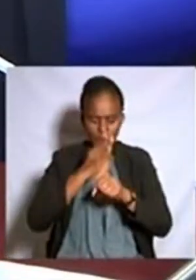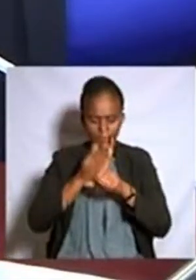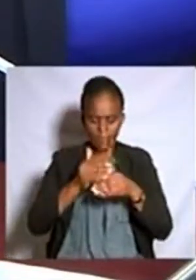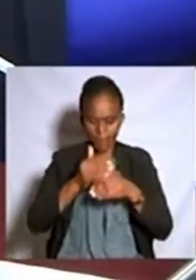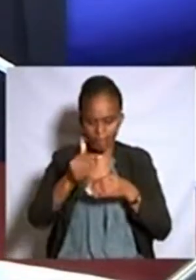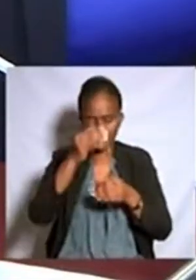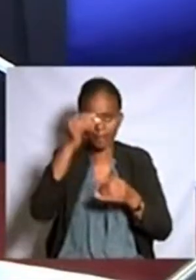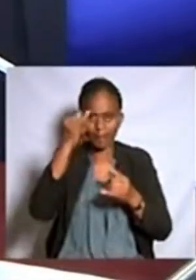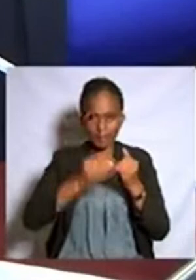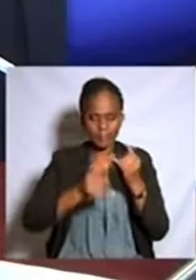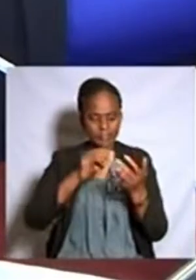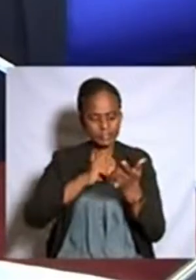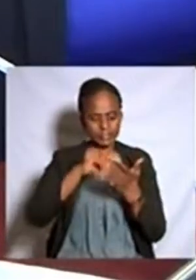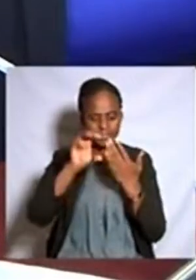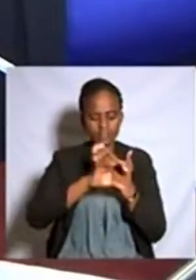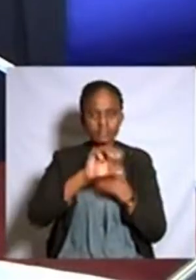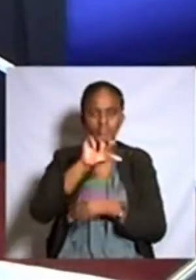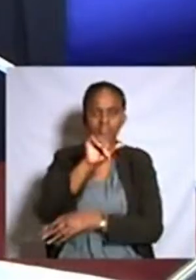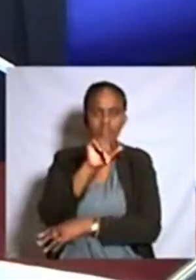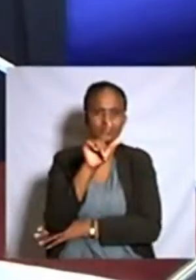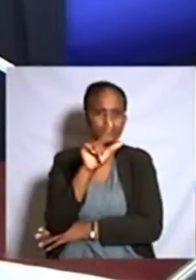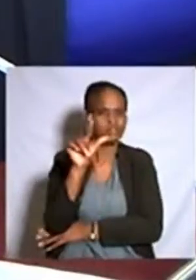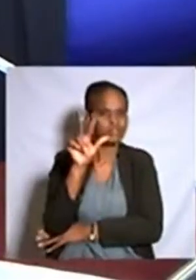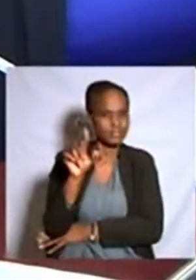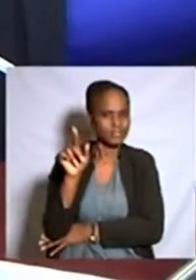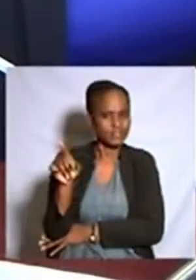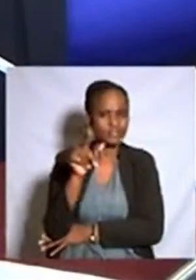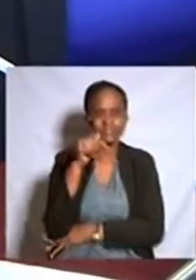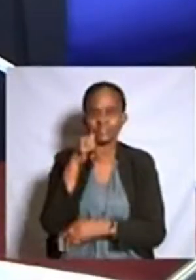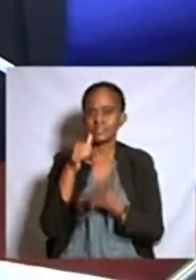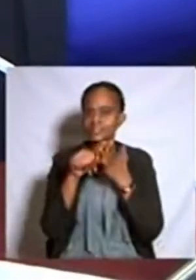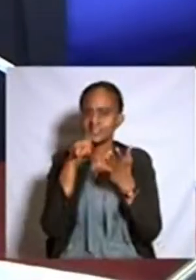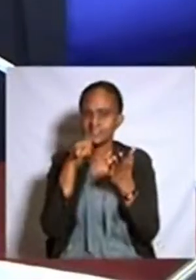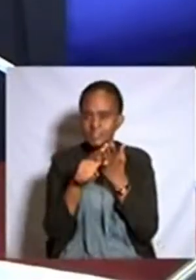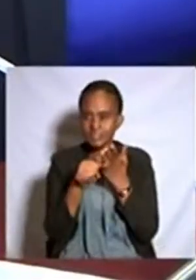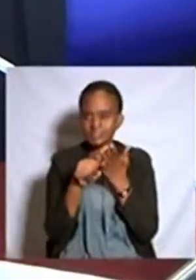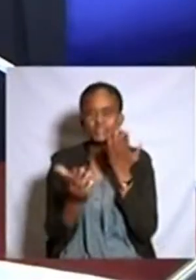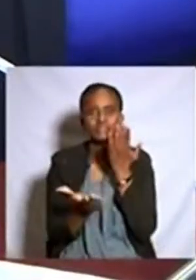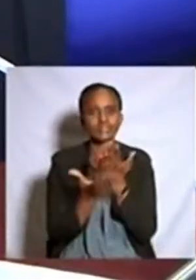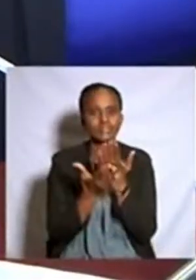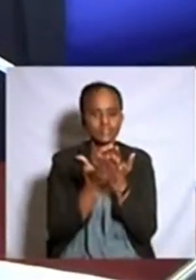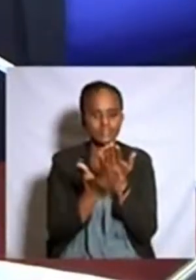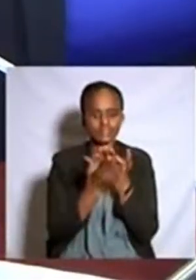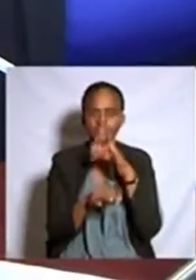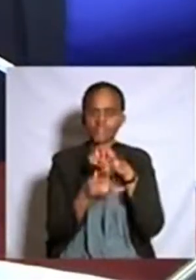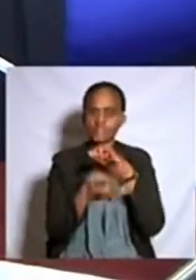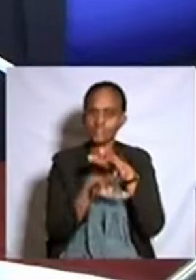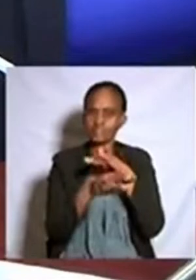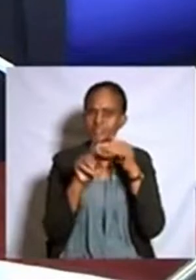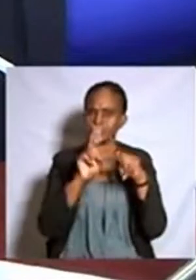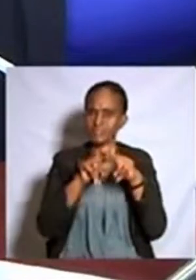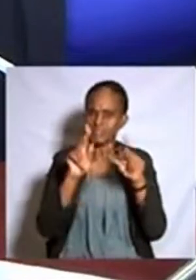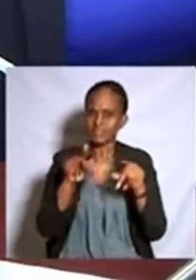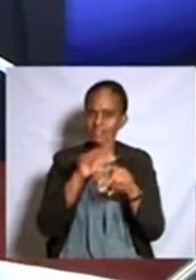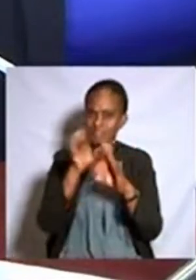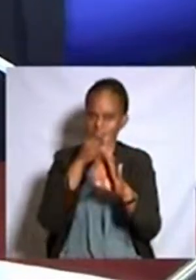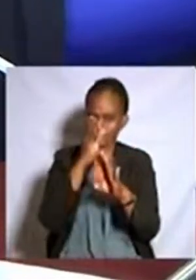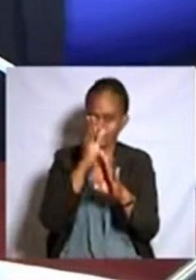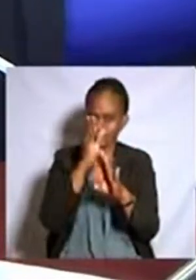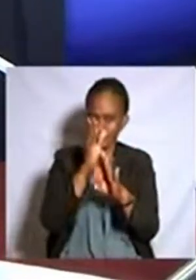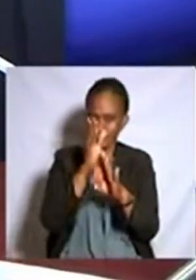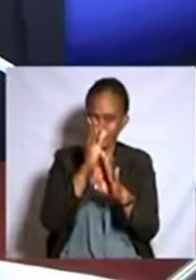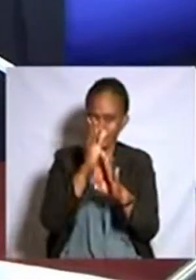March 2023. Sample of the signed consent letter are attached below. Chair, this referred to Appendix